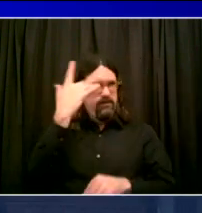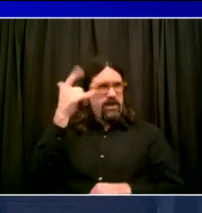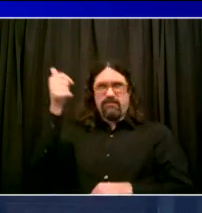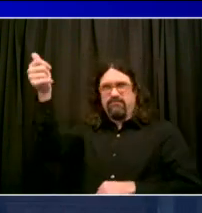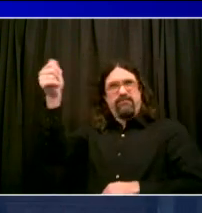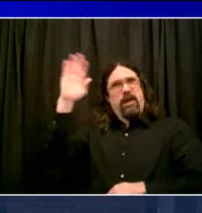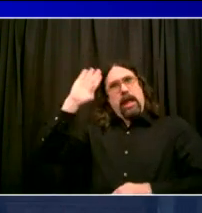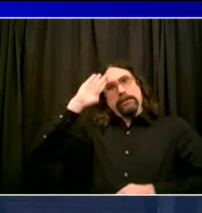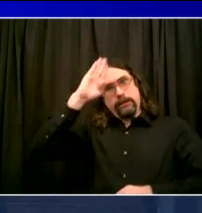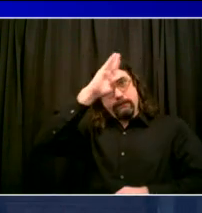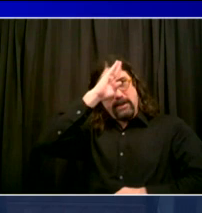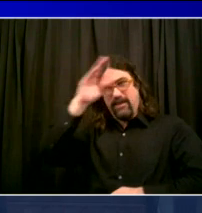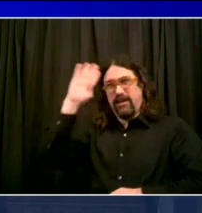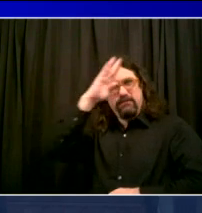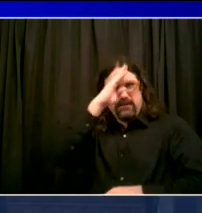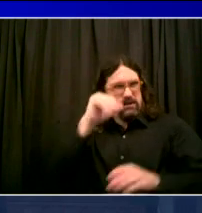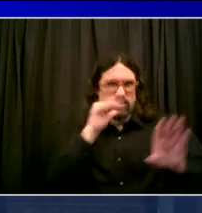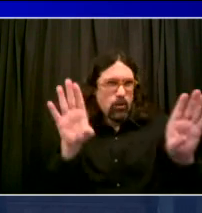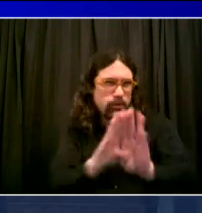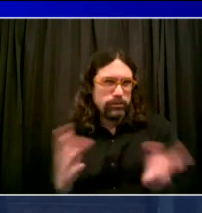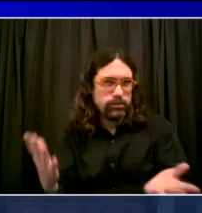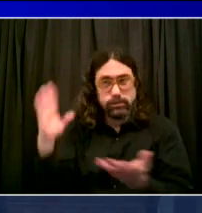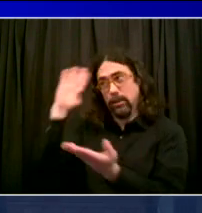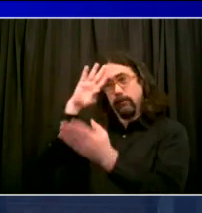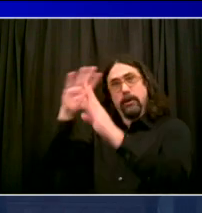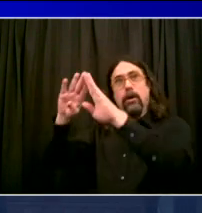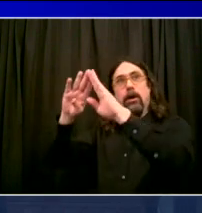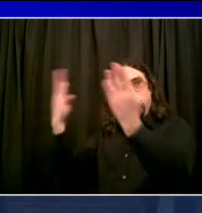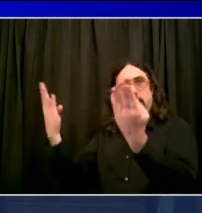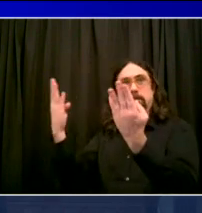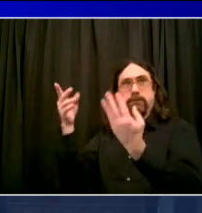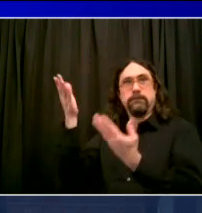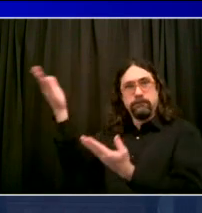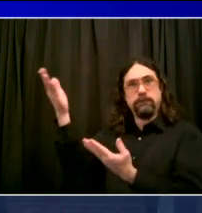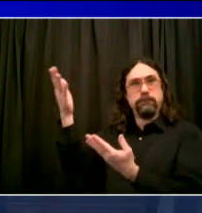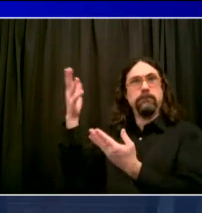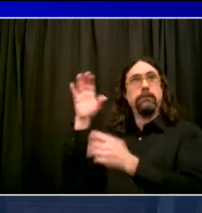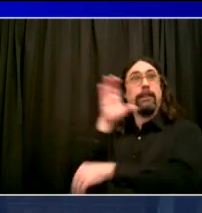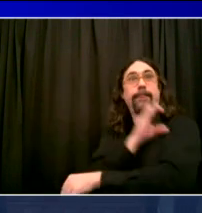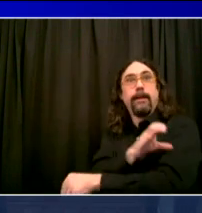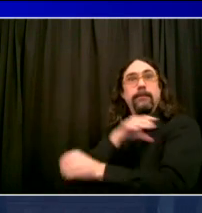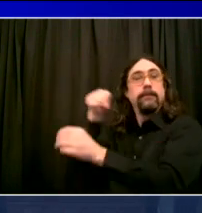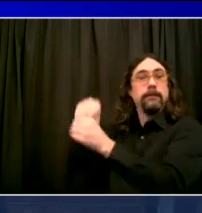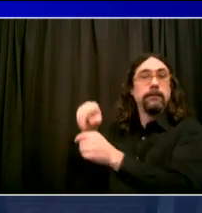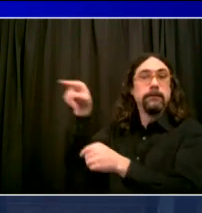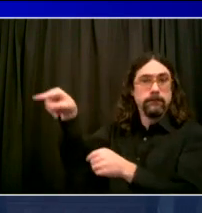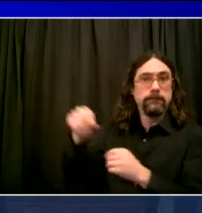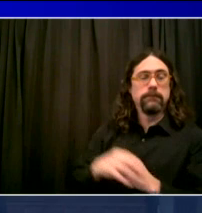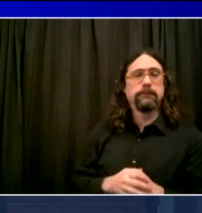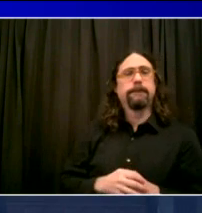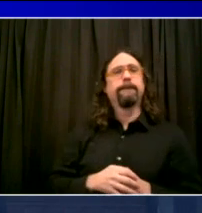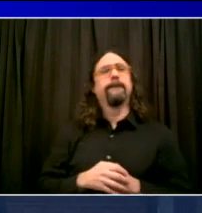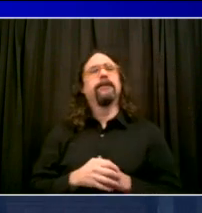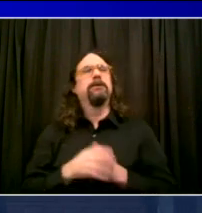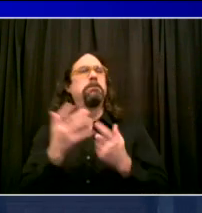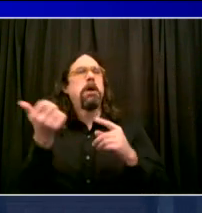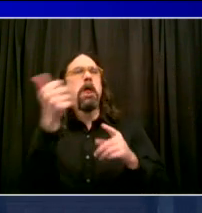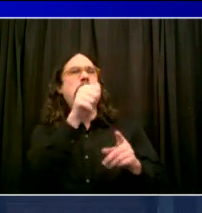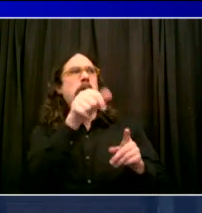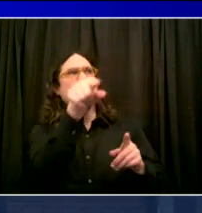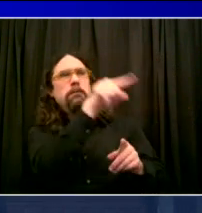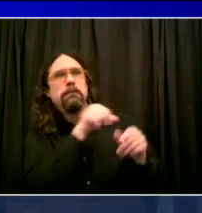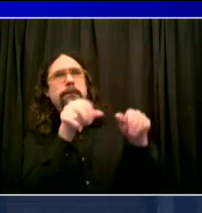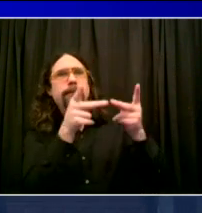823,670. So a great number, but a number that could be so much bigger if we had sufficient